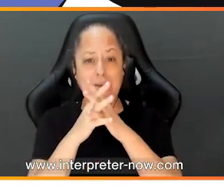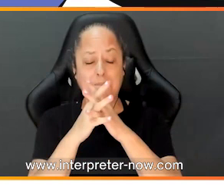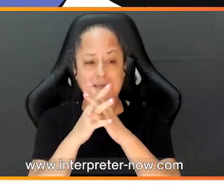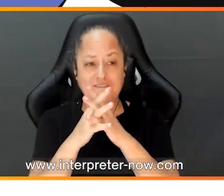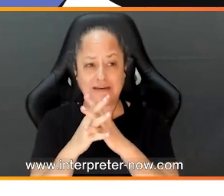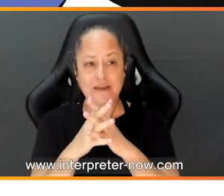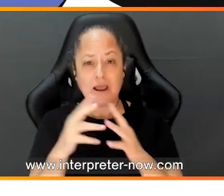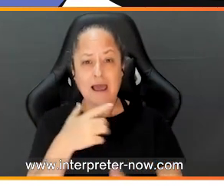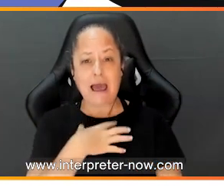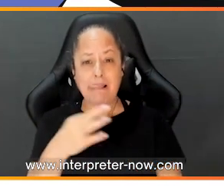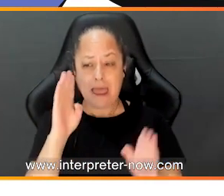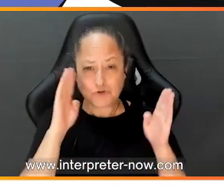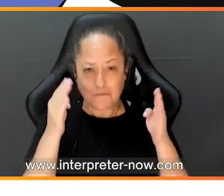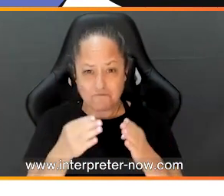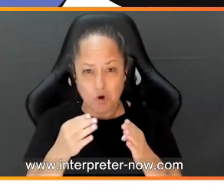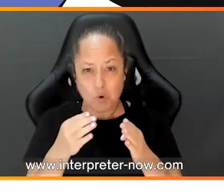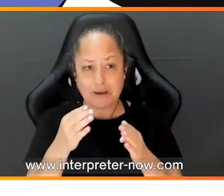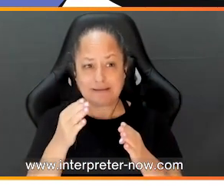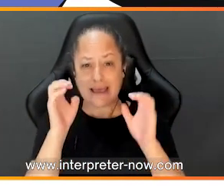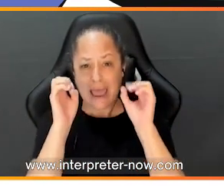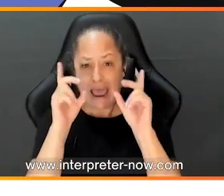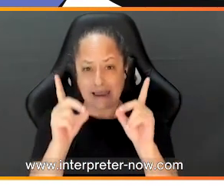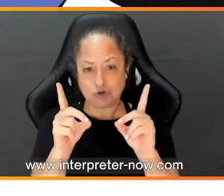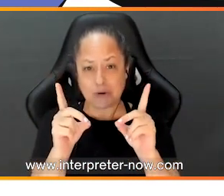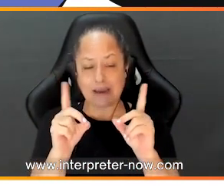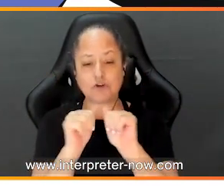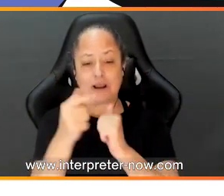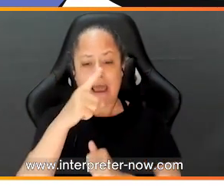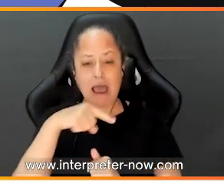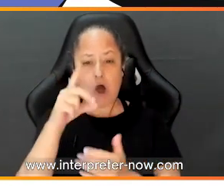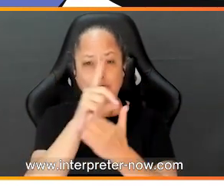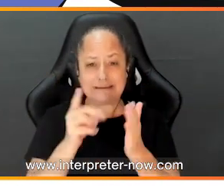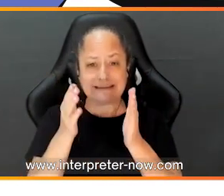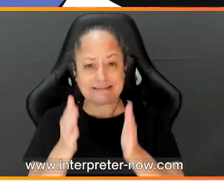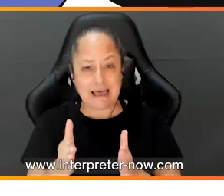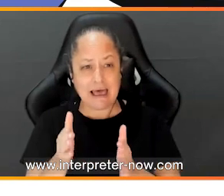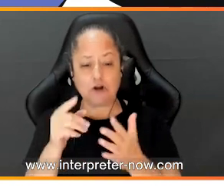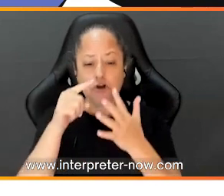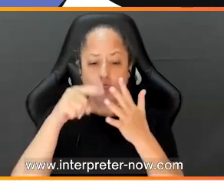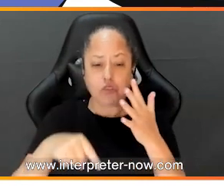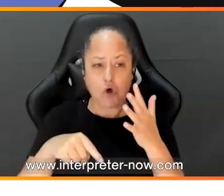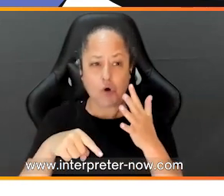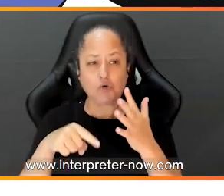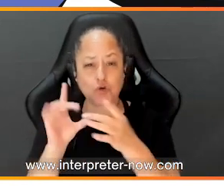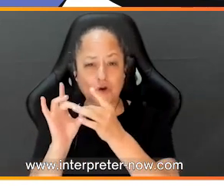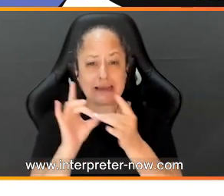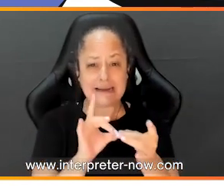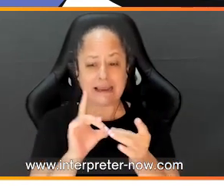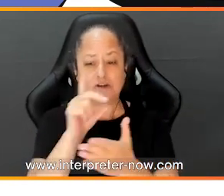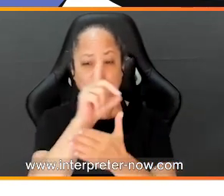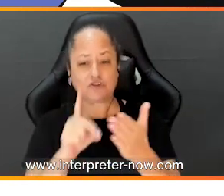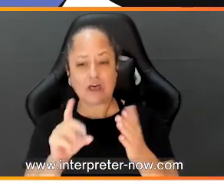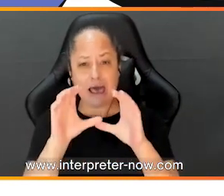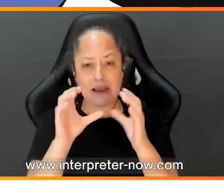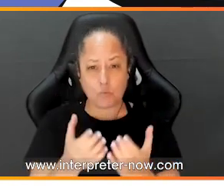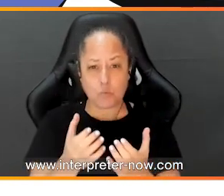human-centered design or from user-centricity or user-centered design. And it's this assumption that when we go and talk to people, we're able